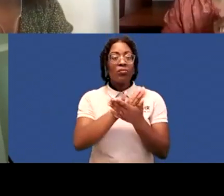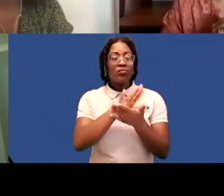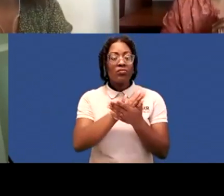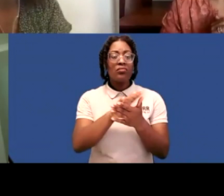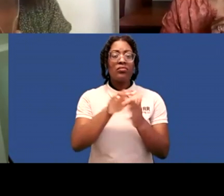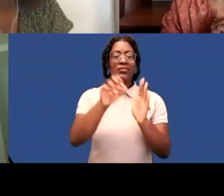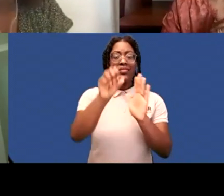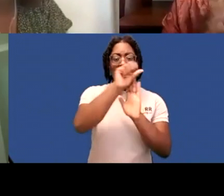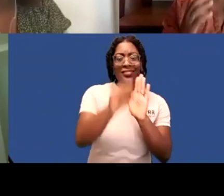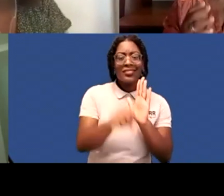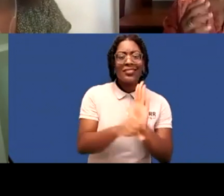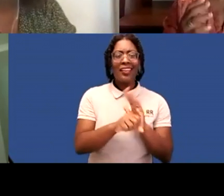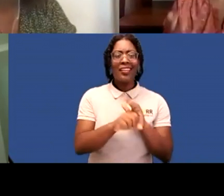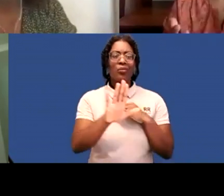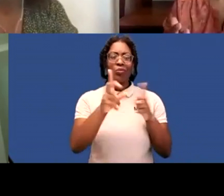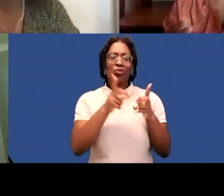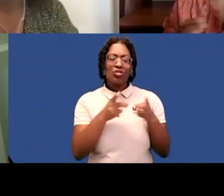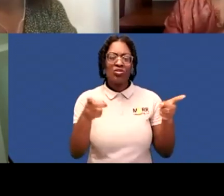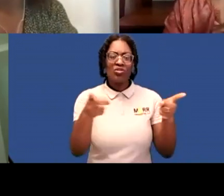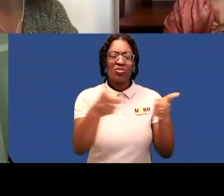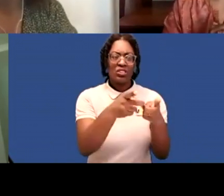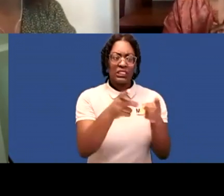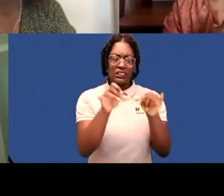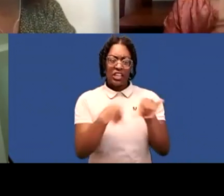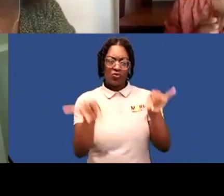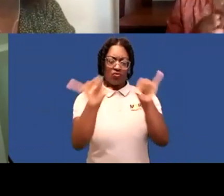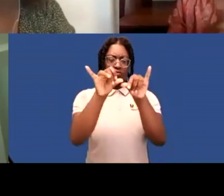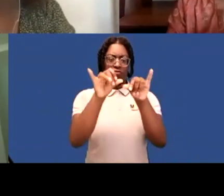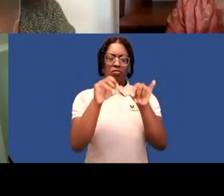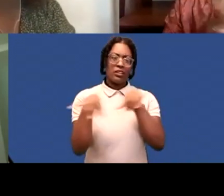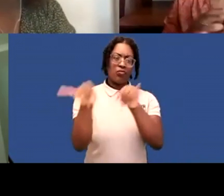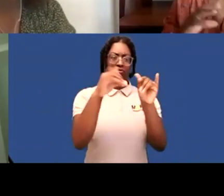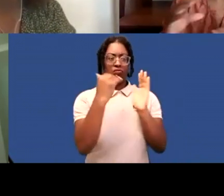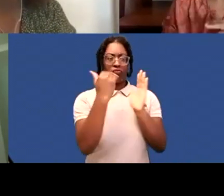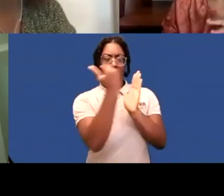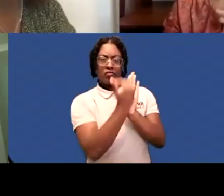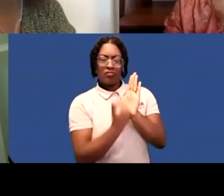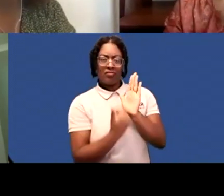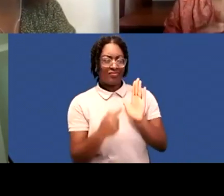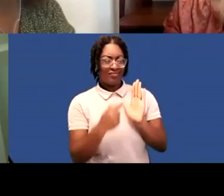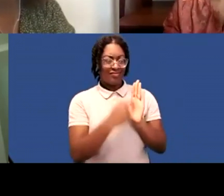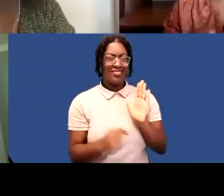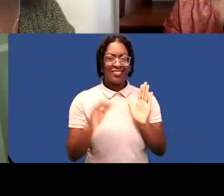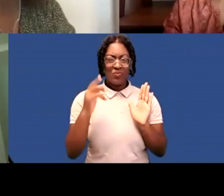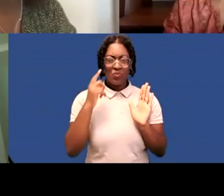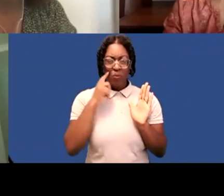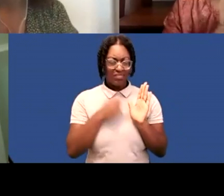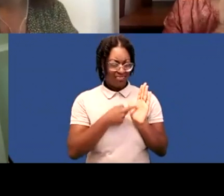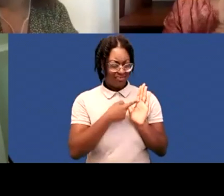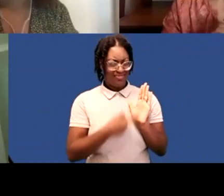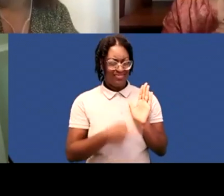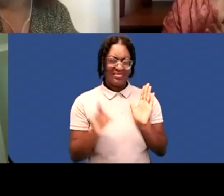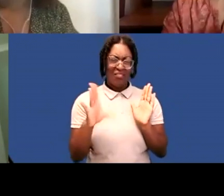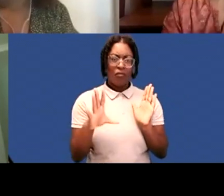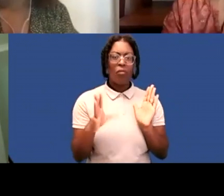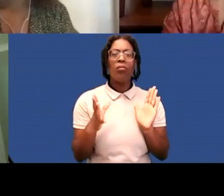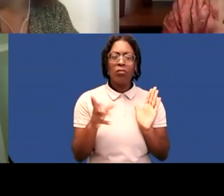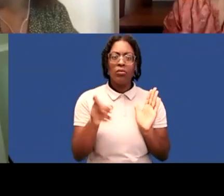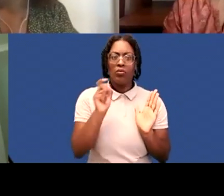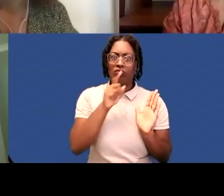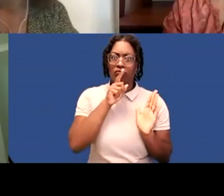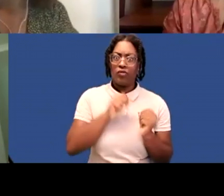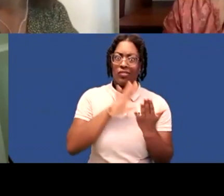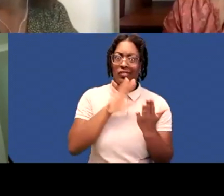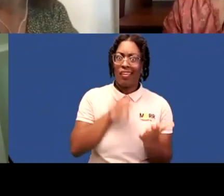district? You know, almost every school now has some kind of, you know, social justice, anti-racist, some kind of component in there. And so I would say,